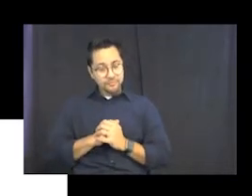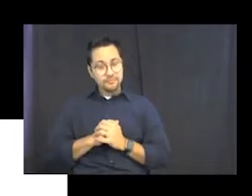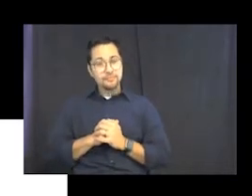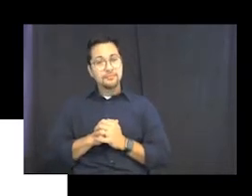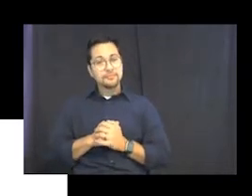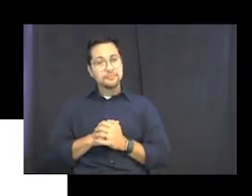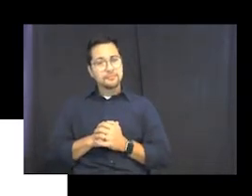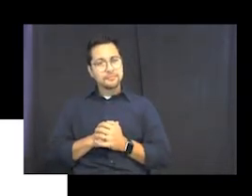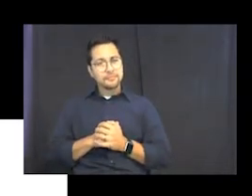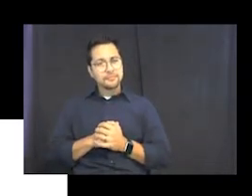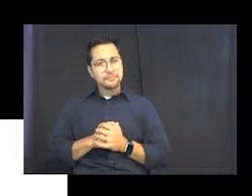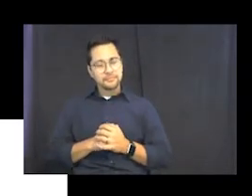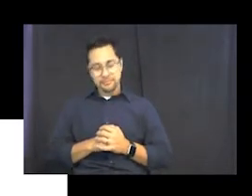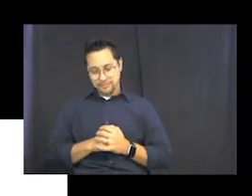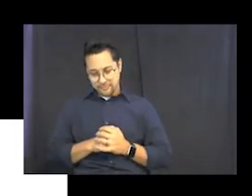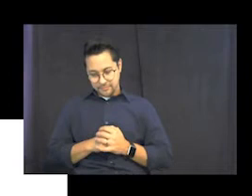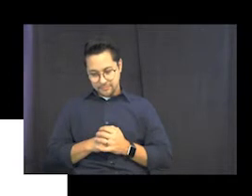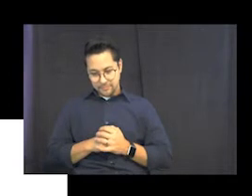my